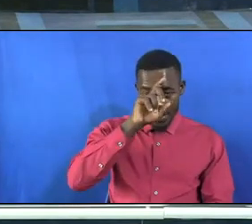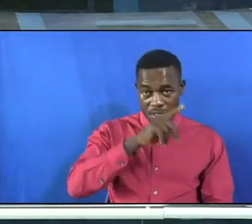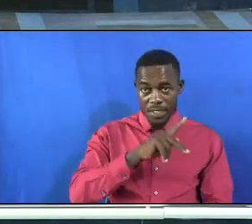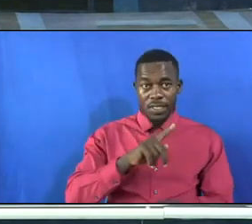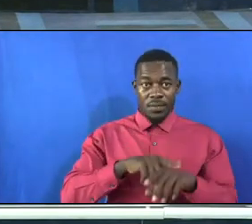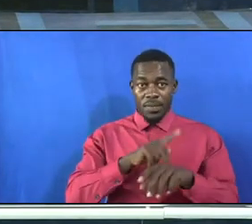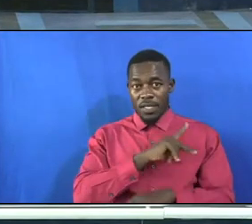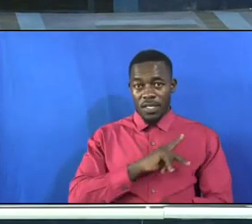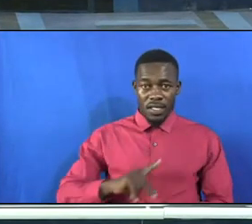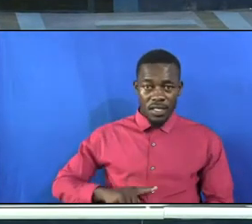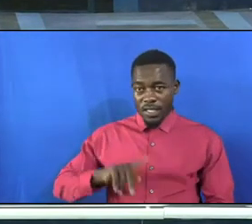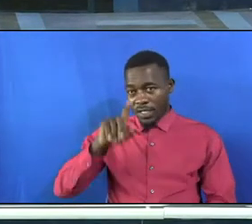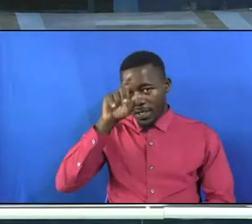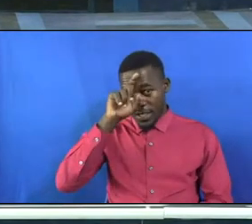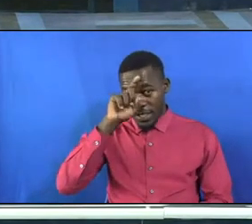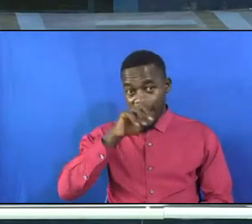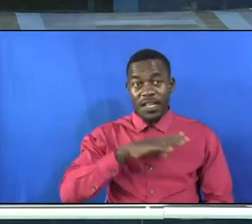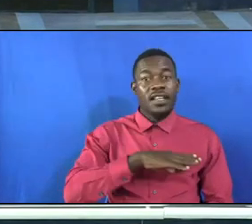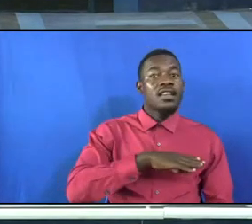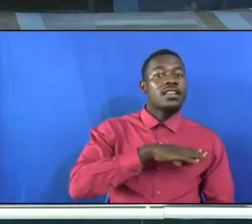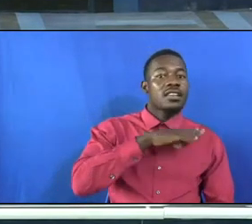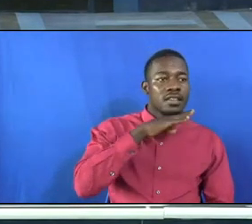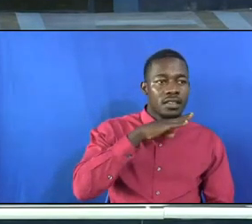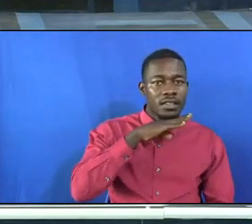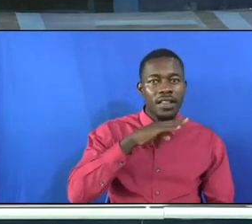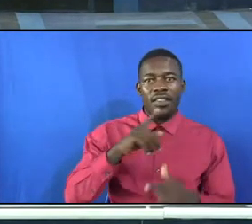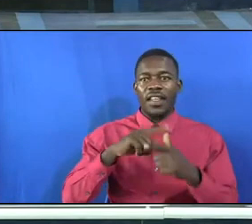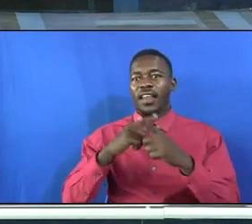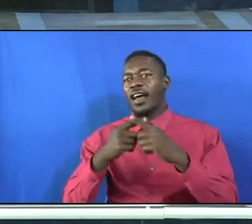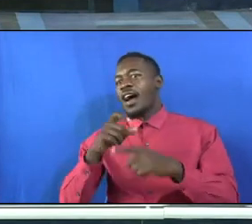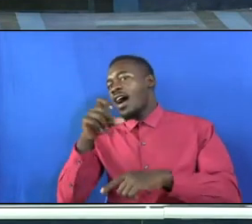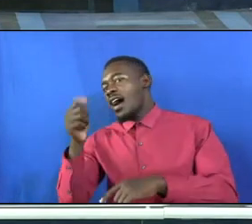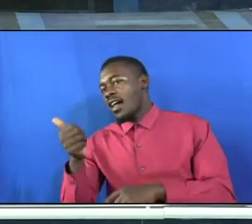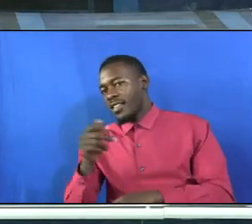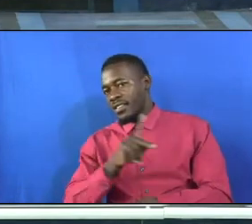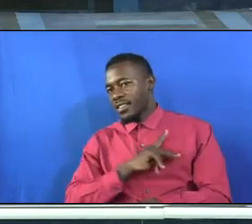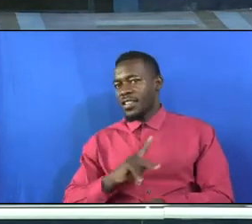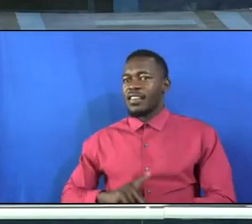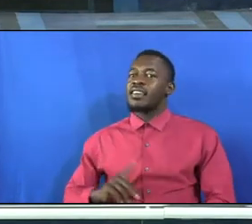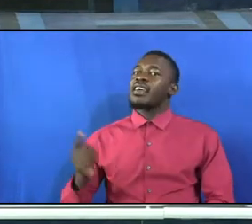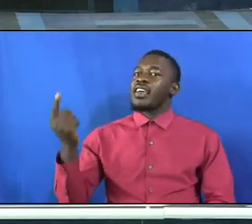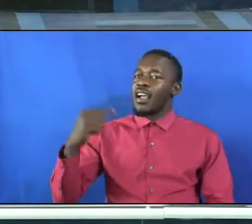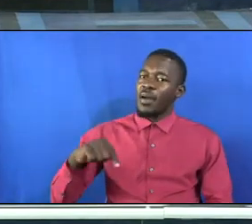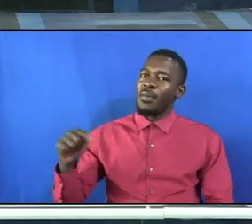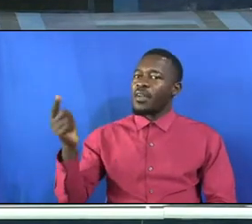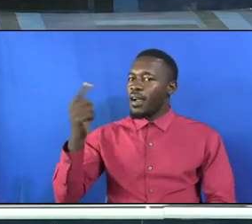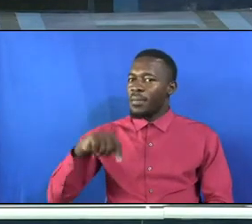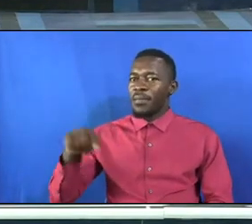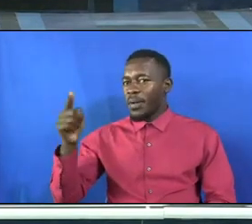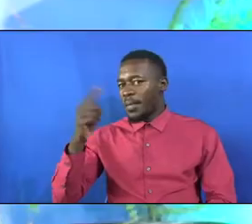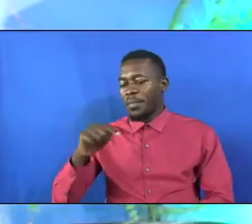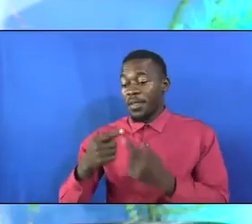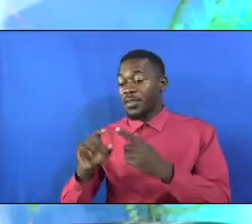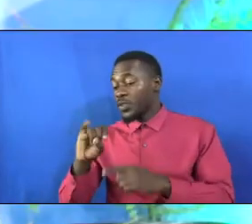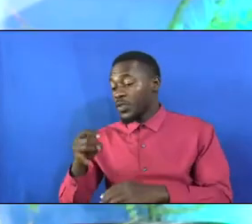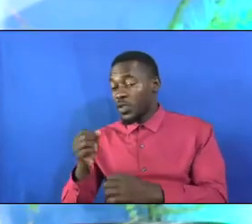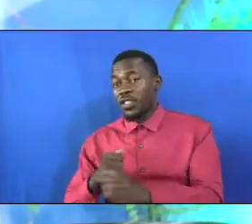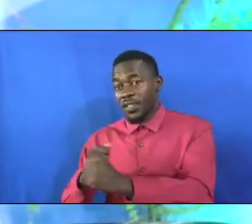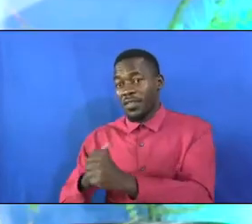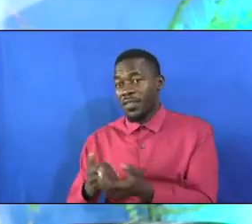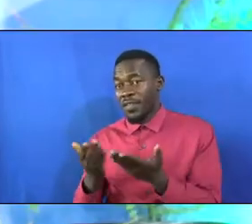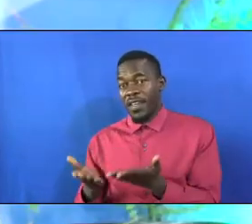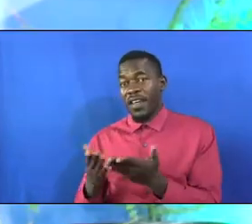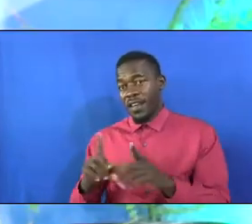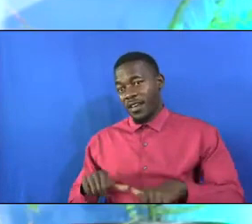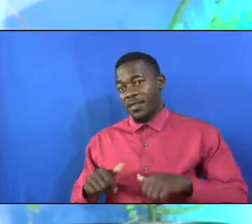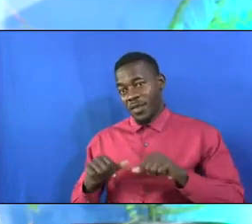knew Joseph had passed, and others have come, and the generation that was there with Joseph has passed, a new king came